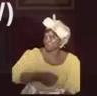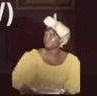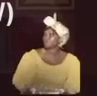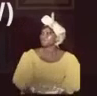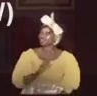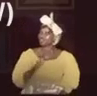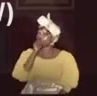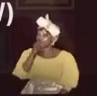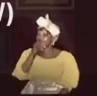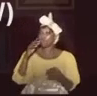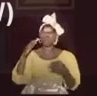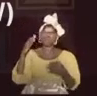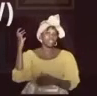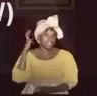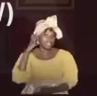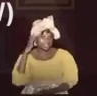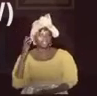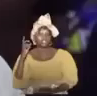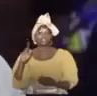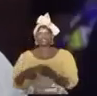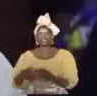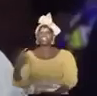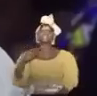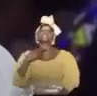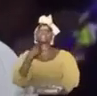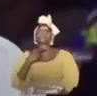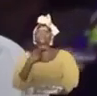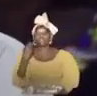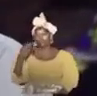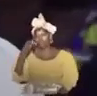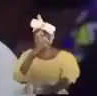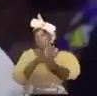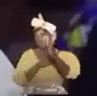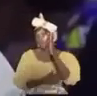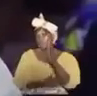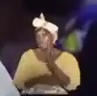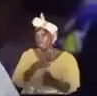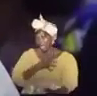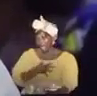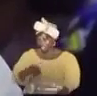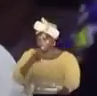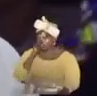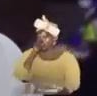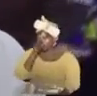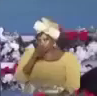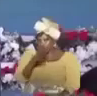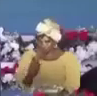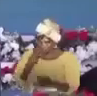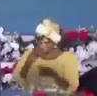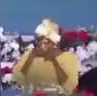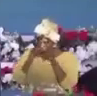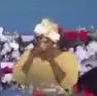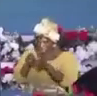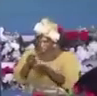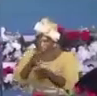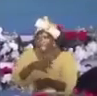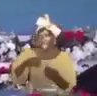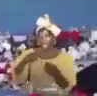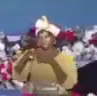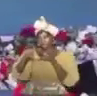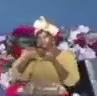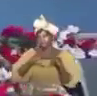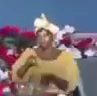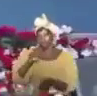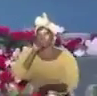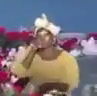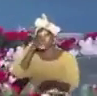You hearken to the voice of the Lord, then you observe and you do. In the name of Jesus, the grace to do, may it be